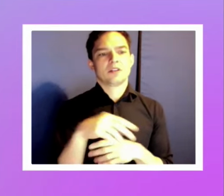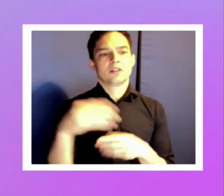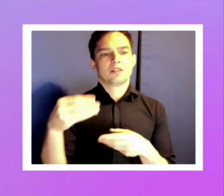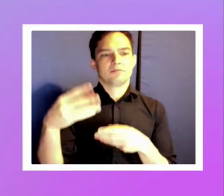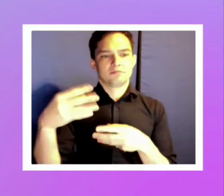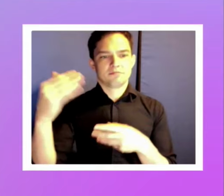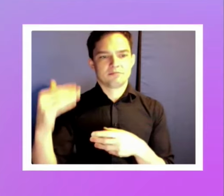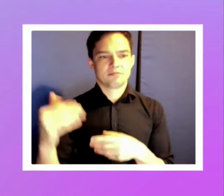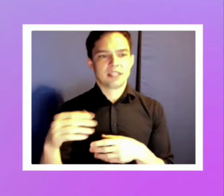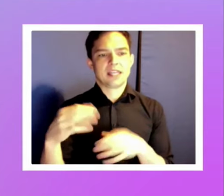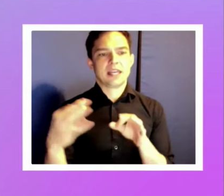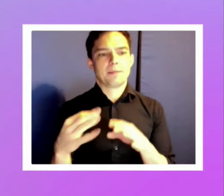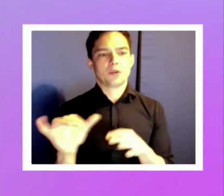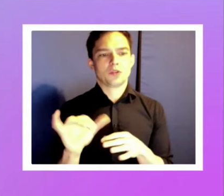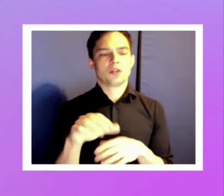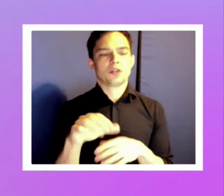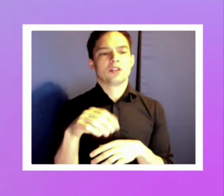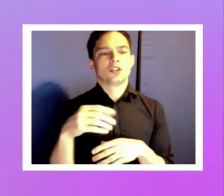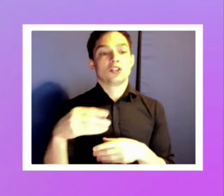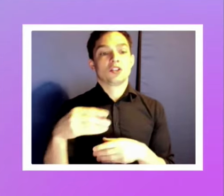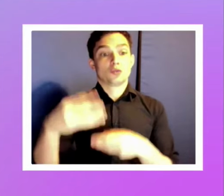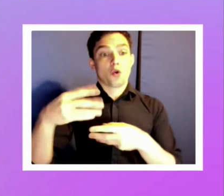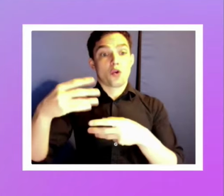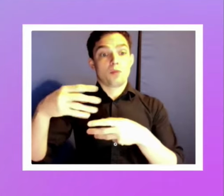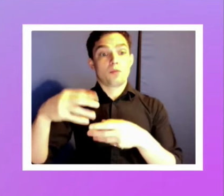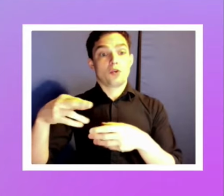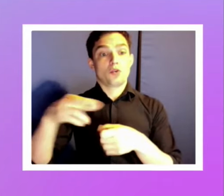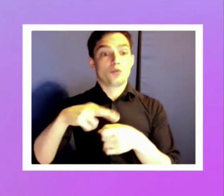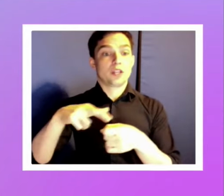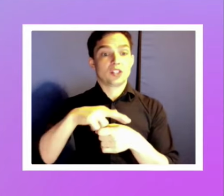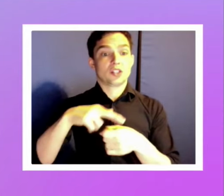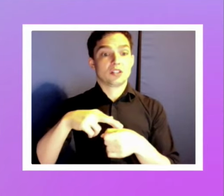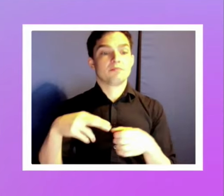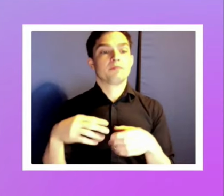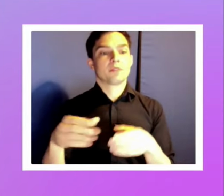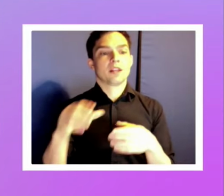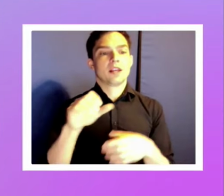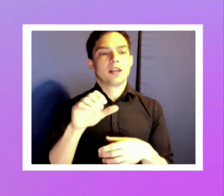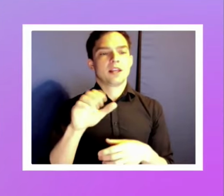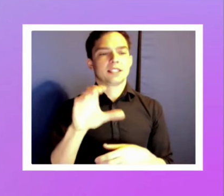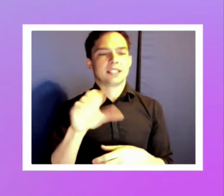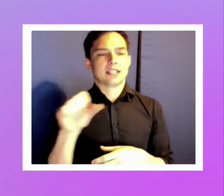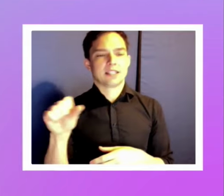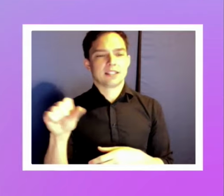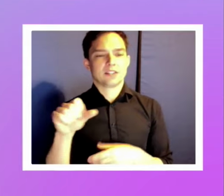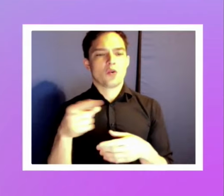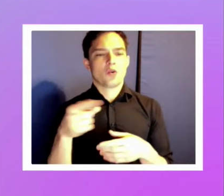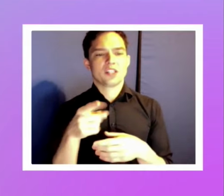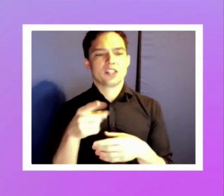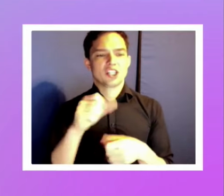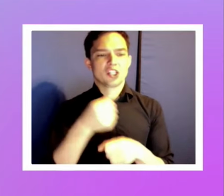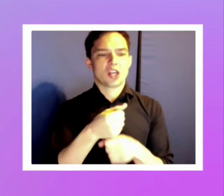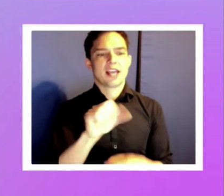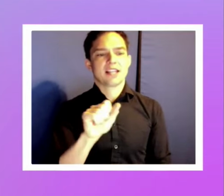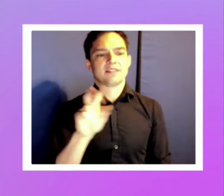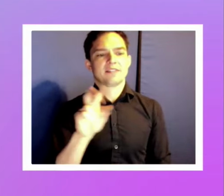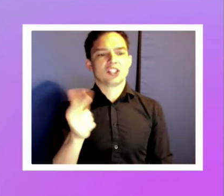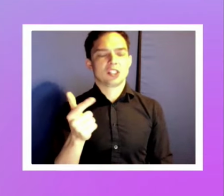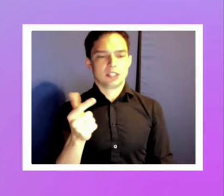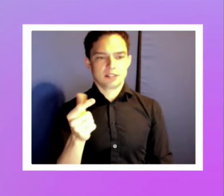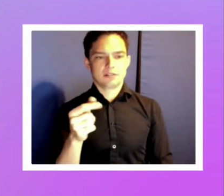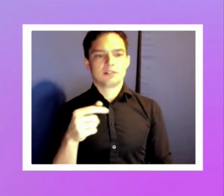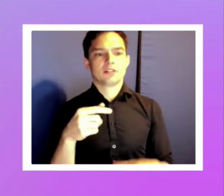focusable, CSS orientation lock, SVG image alt. And if you want to know more about these